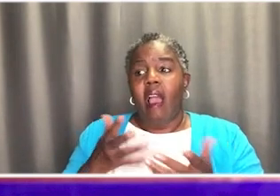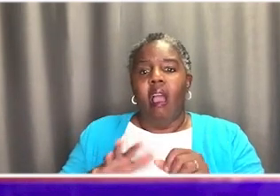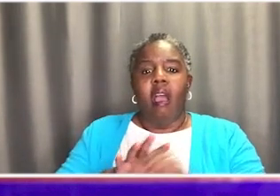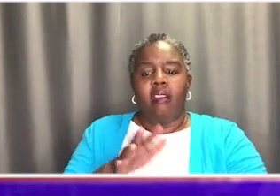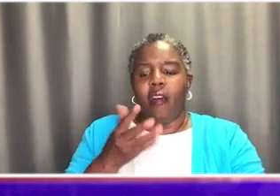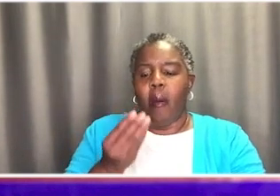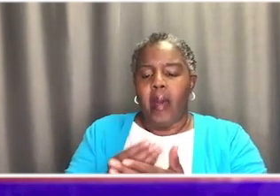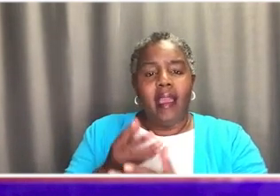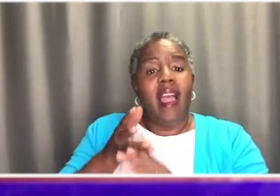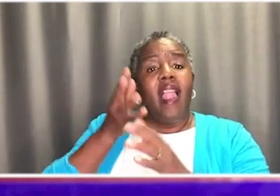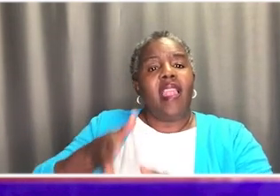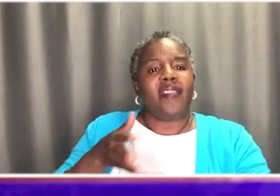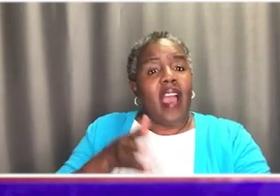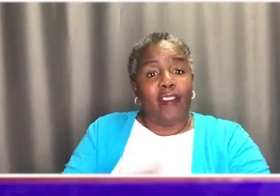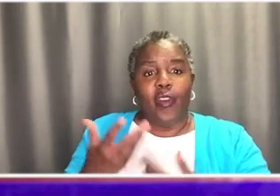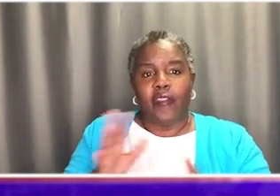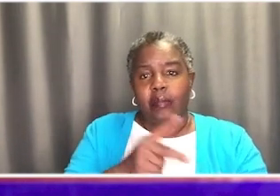than I ever had.